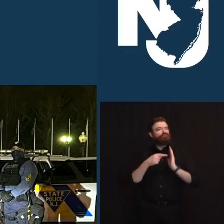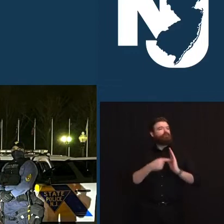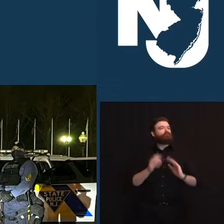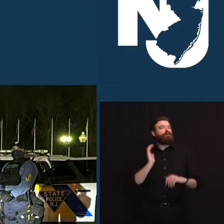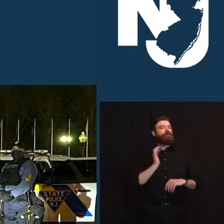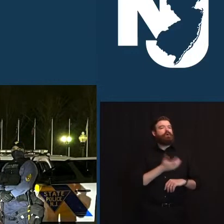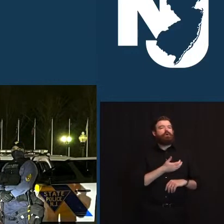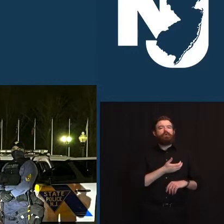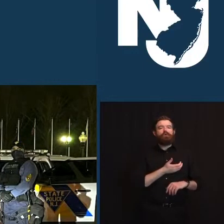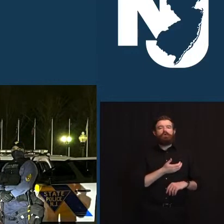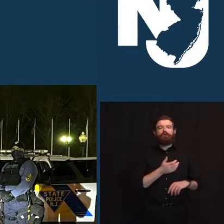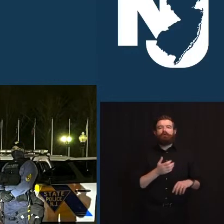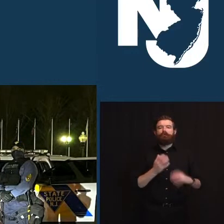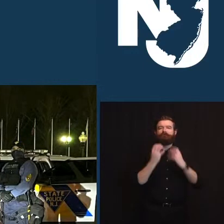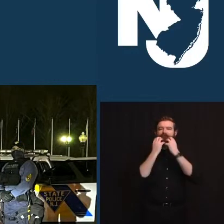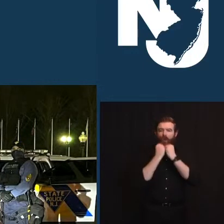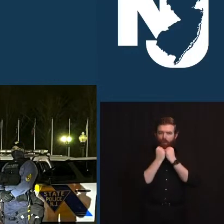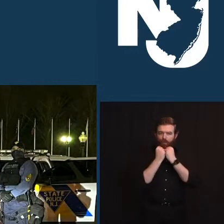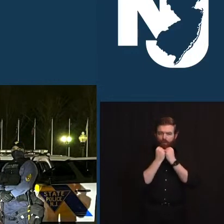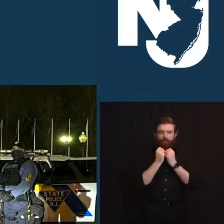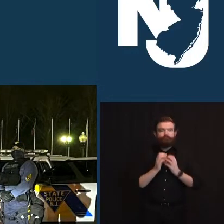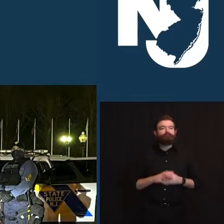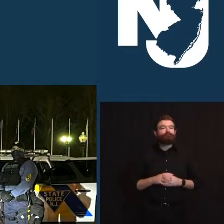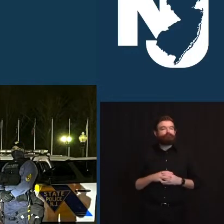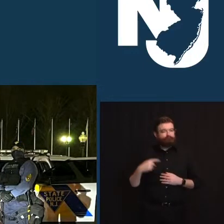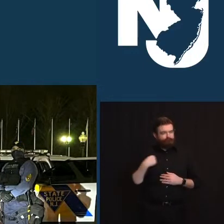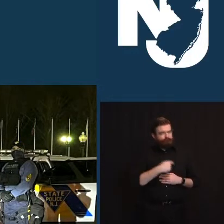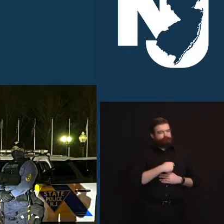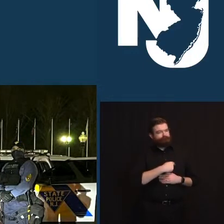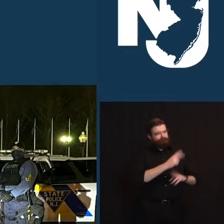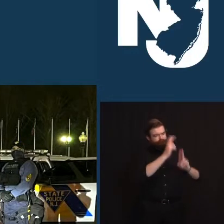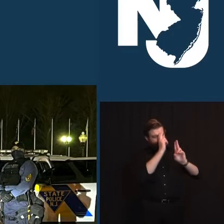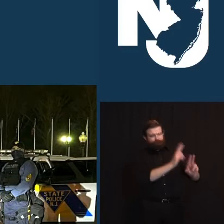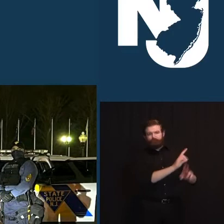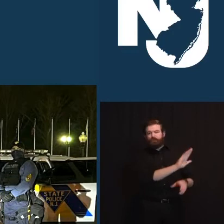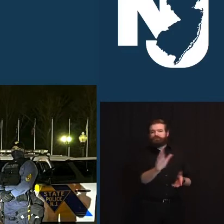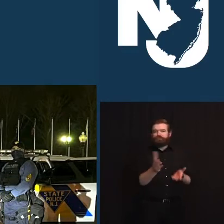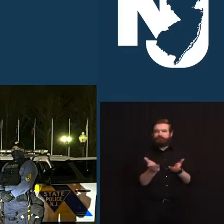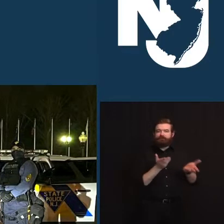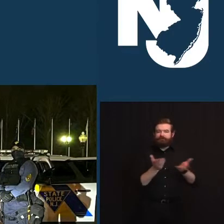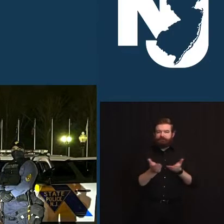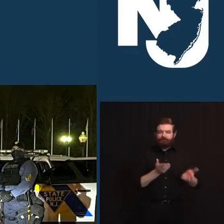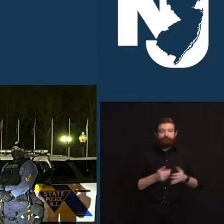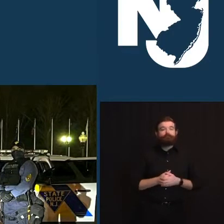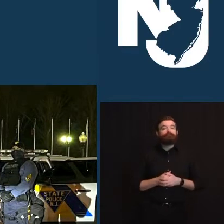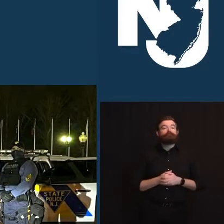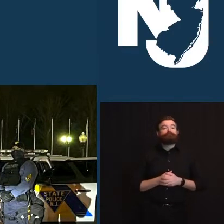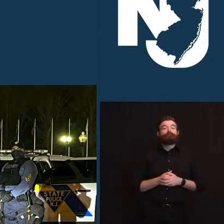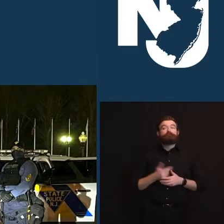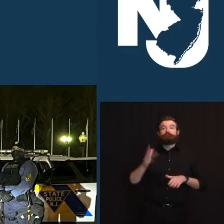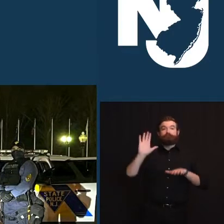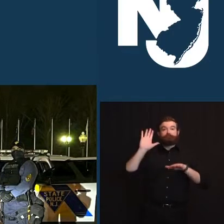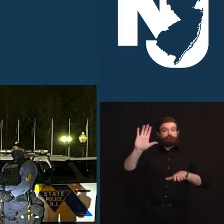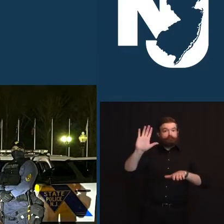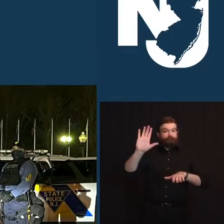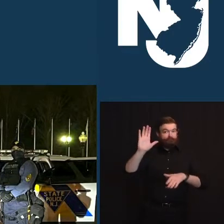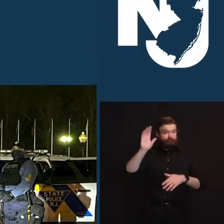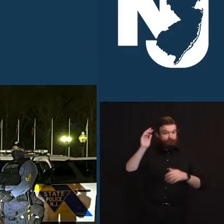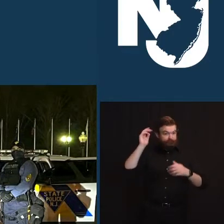else. I salute their service. And with the inaugural festivities now over, our troopers returned home, I think yesterday,